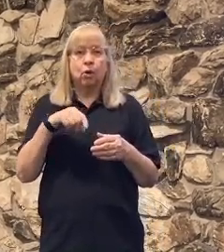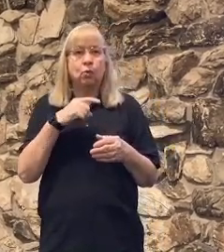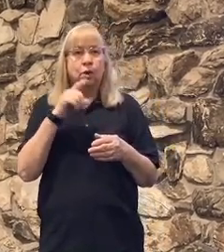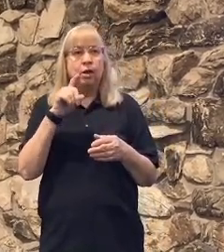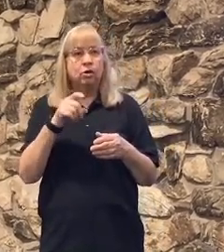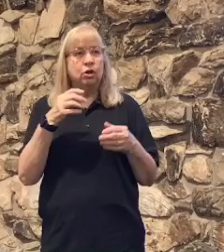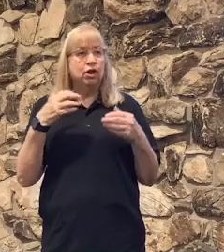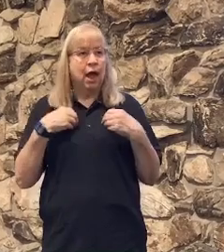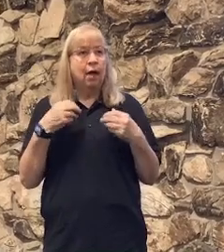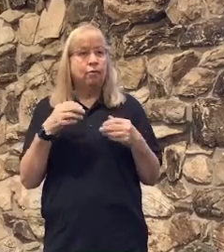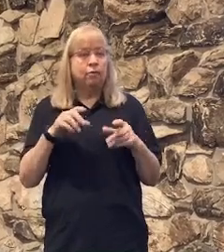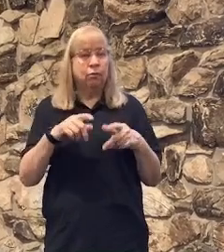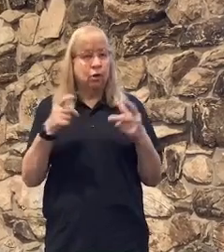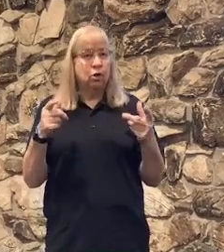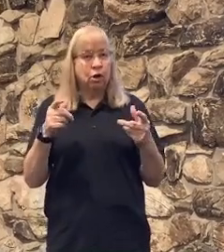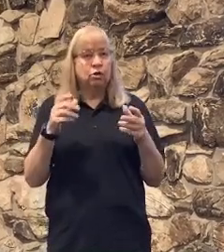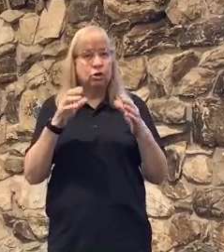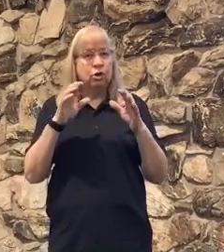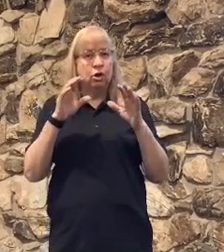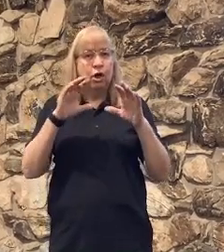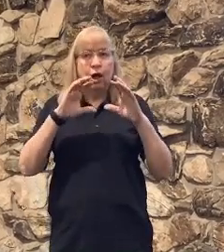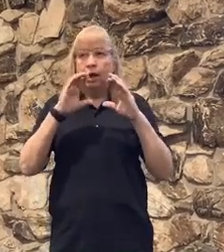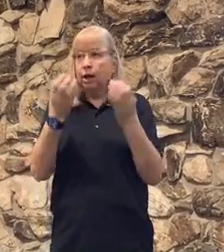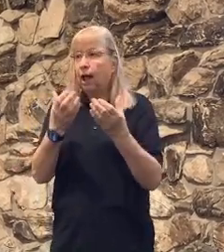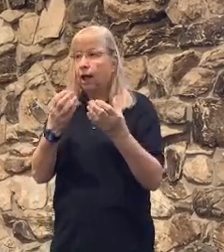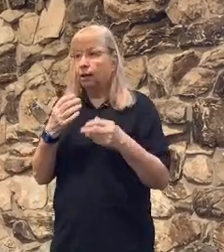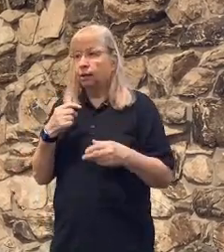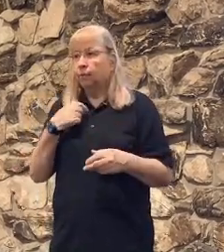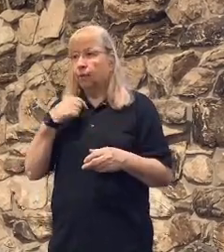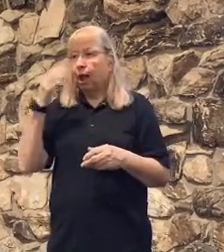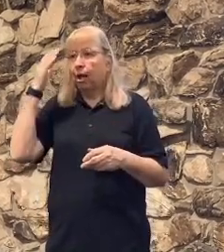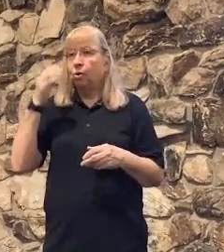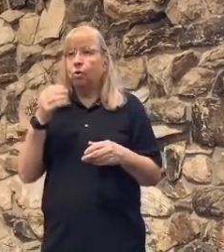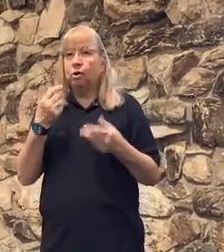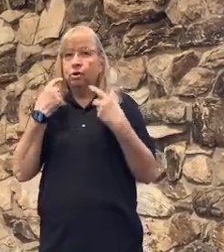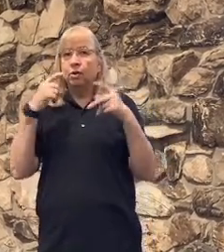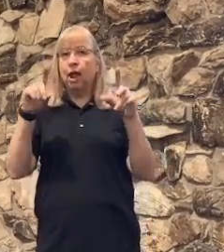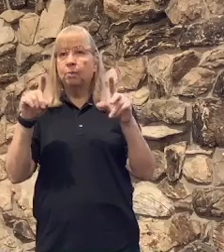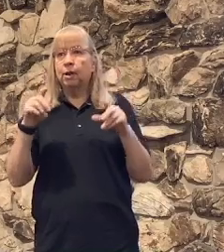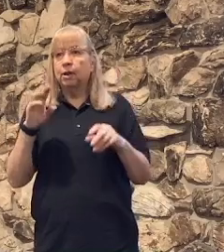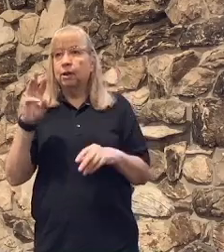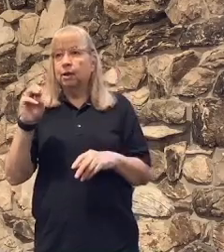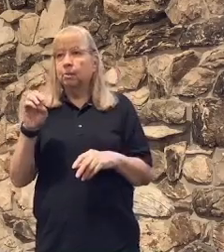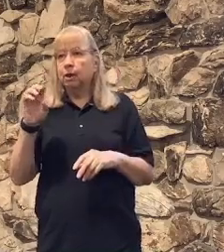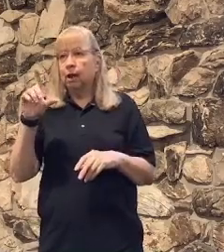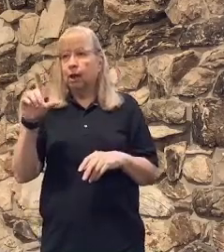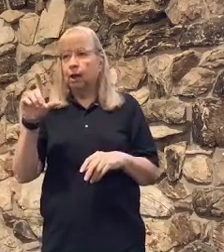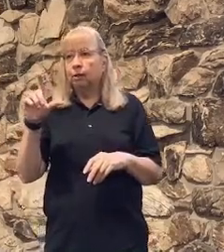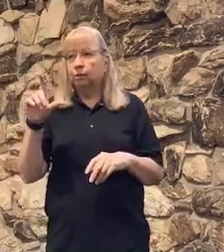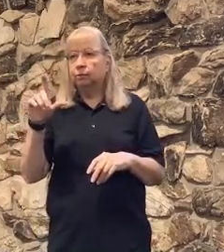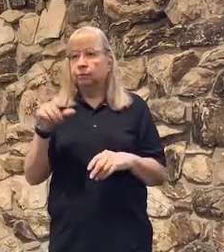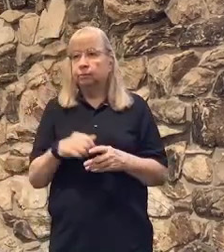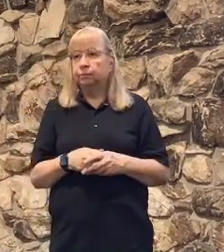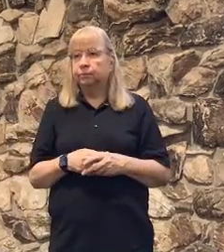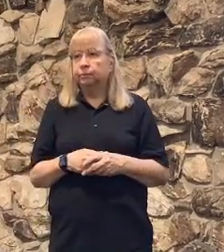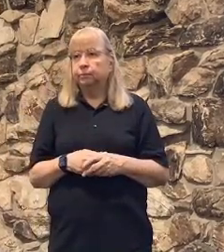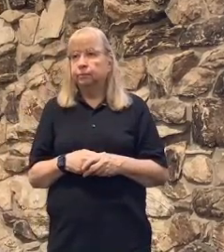great class. So, I know there's some announcements. Melanie?